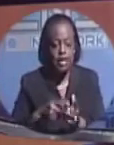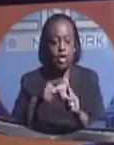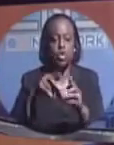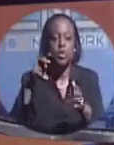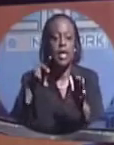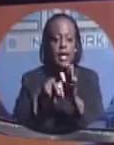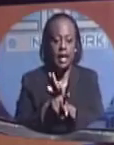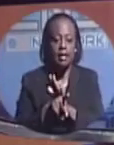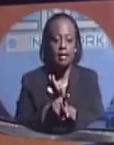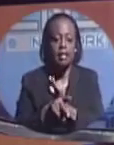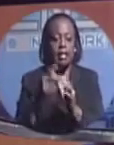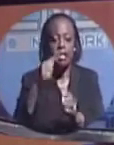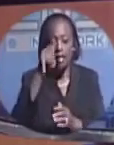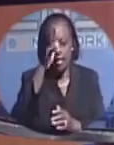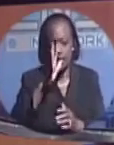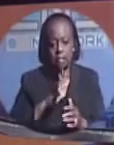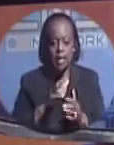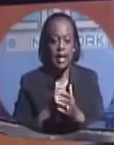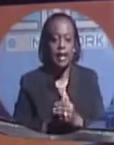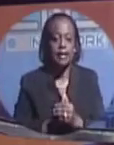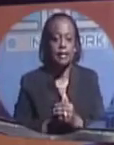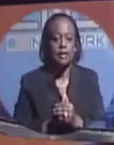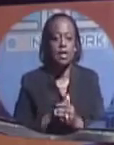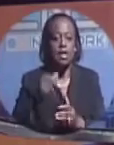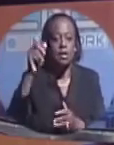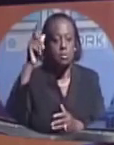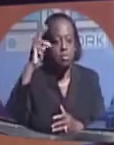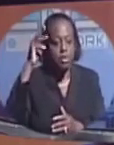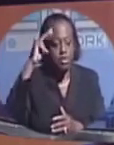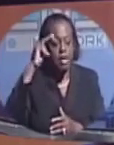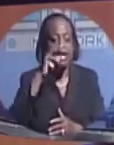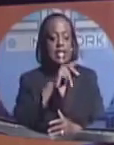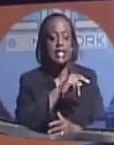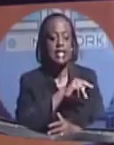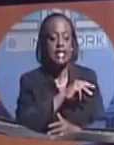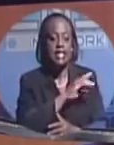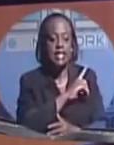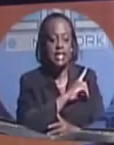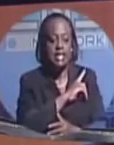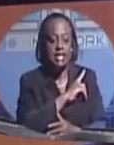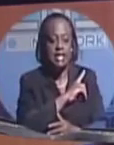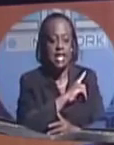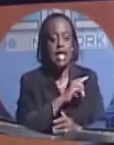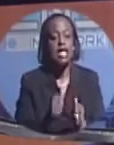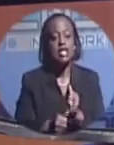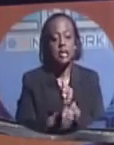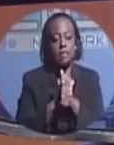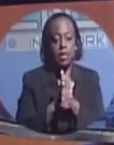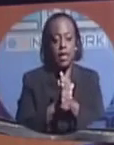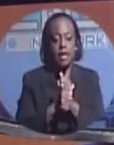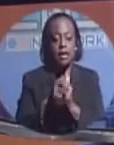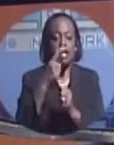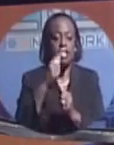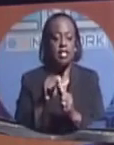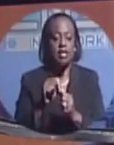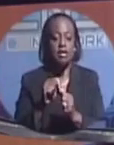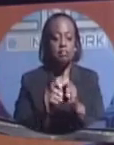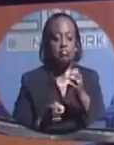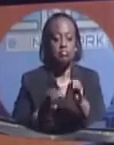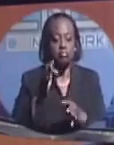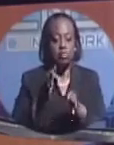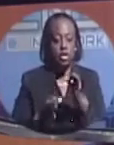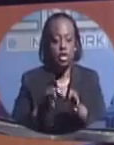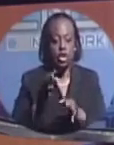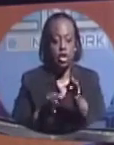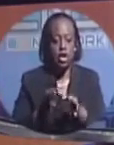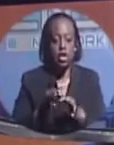During today's proceedings, Francis' attorney Murio Ducile supported Justice Watkins' decision, arguing that she was right to direct the jury as